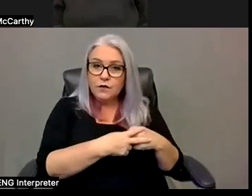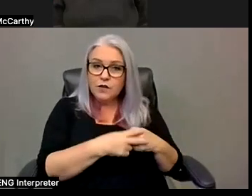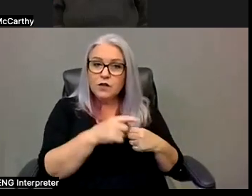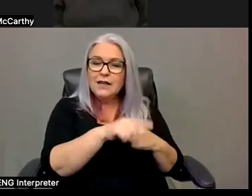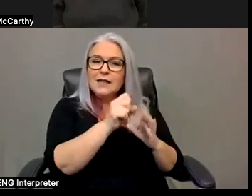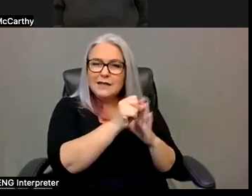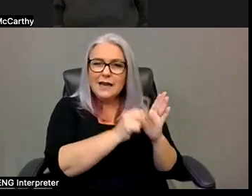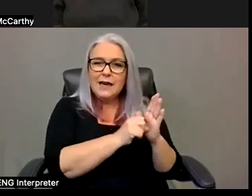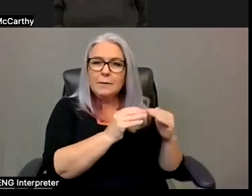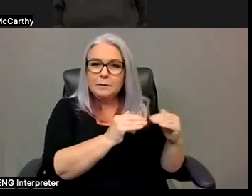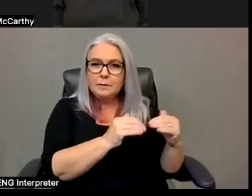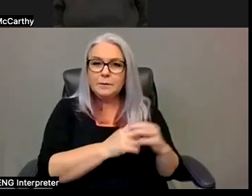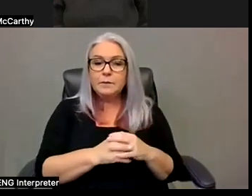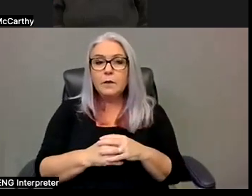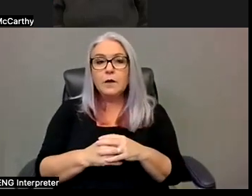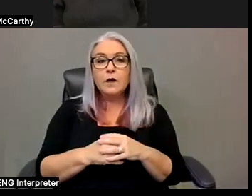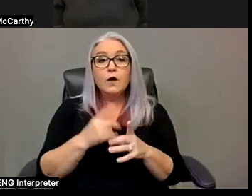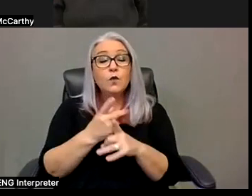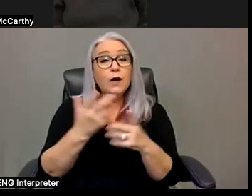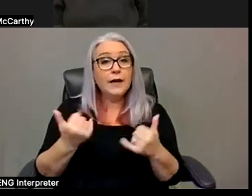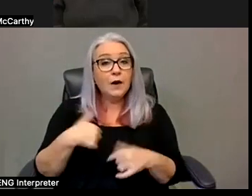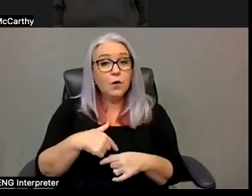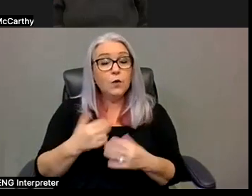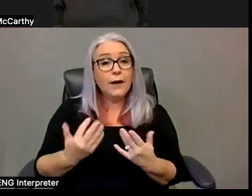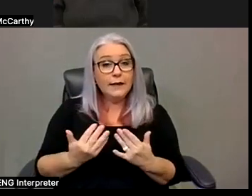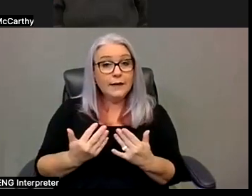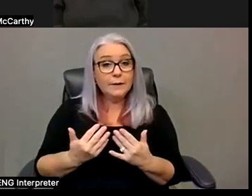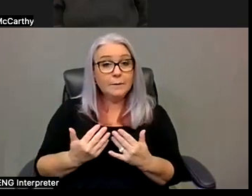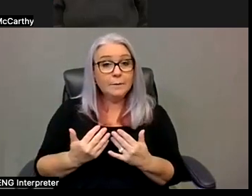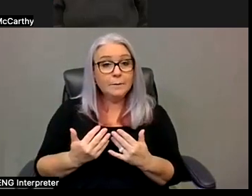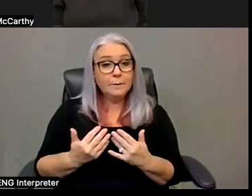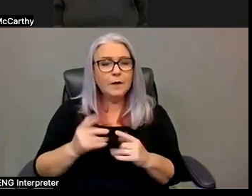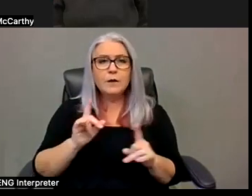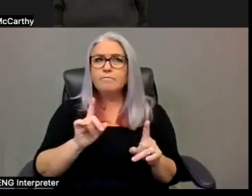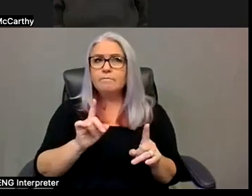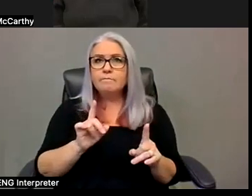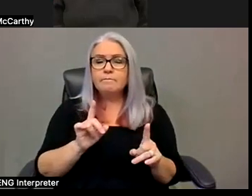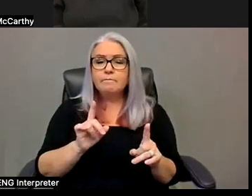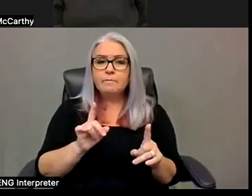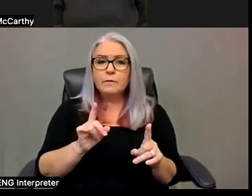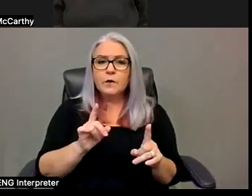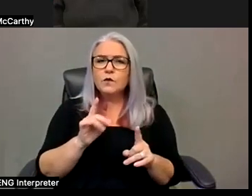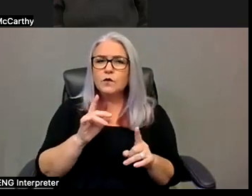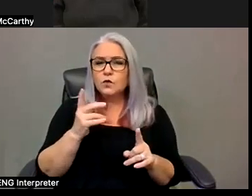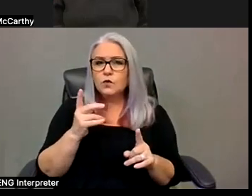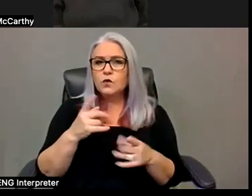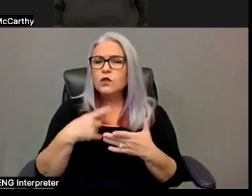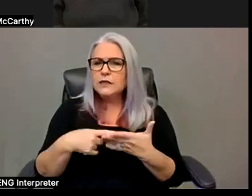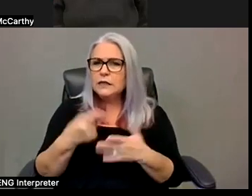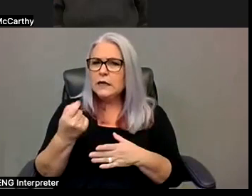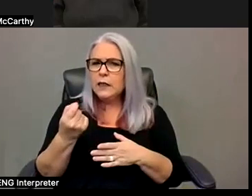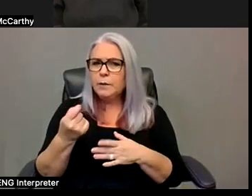state. And right now we're waiting for. Let me talk a little bit about actually